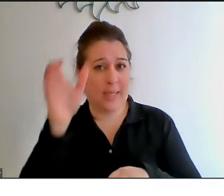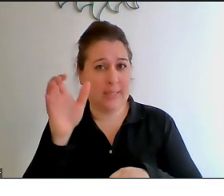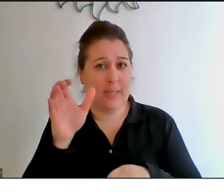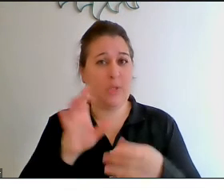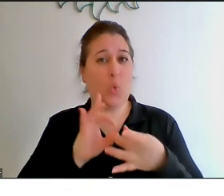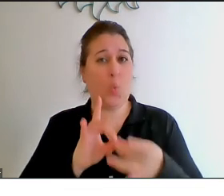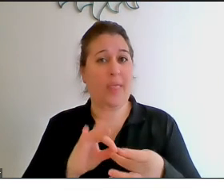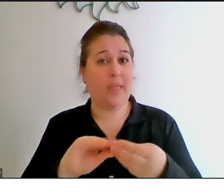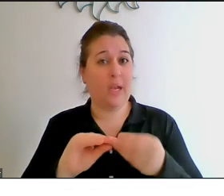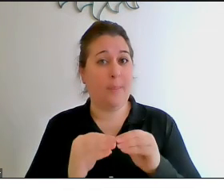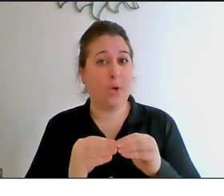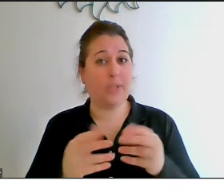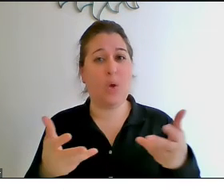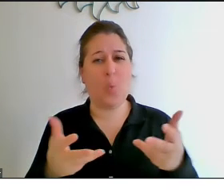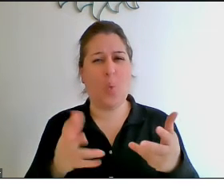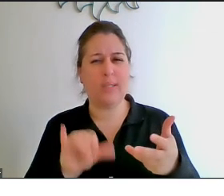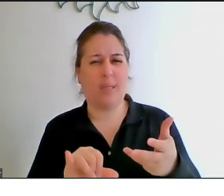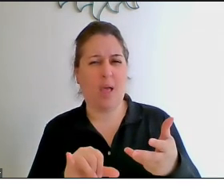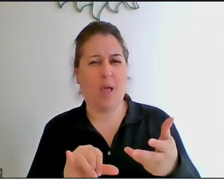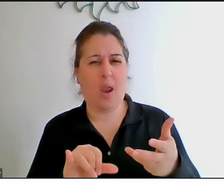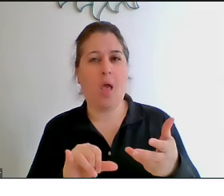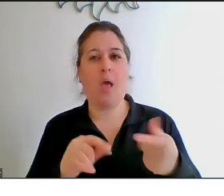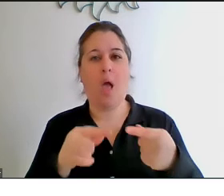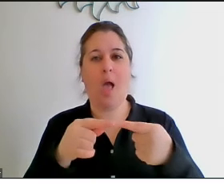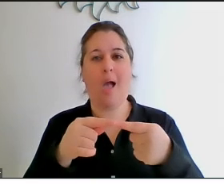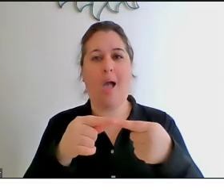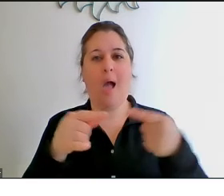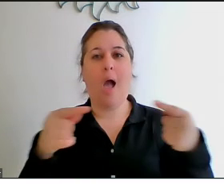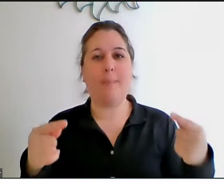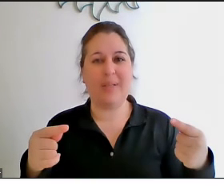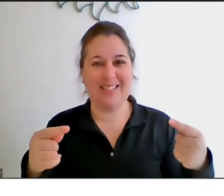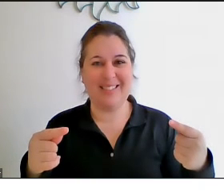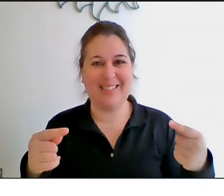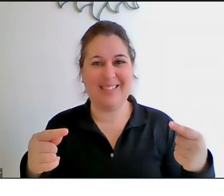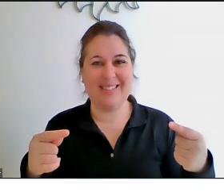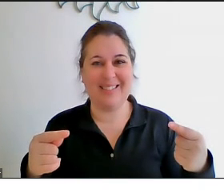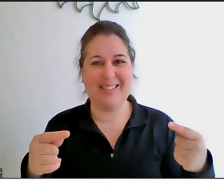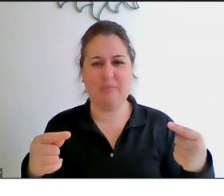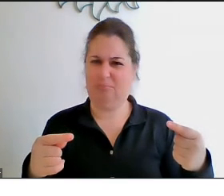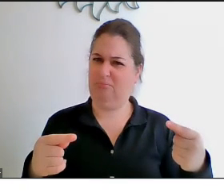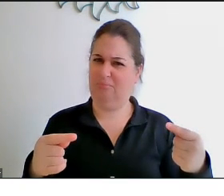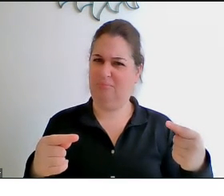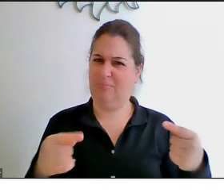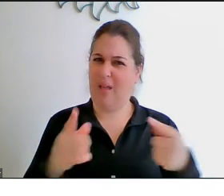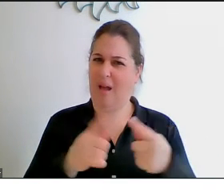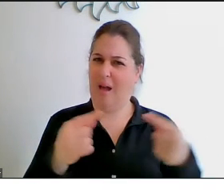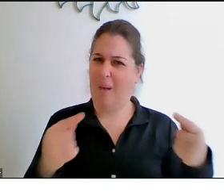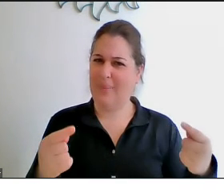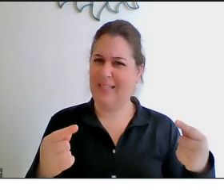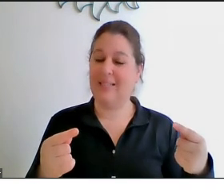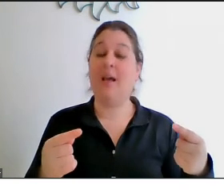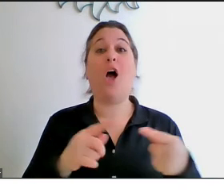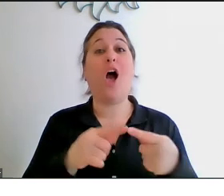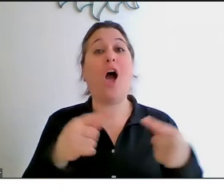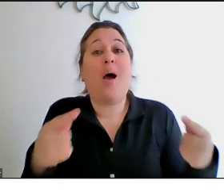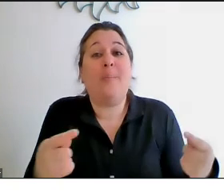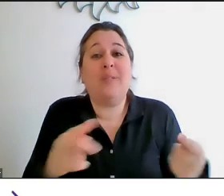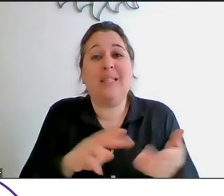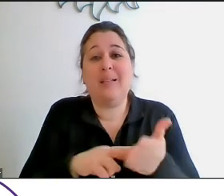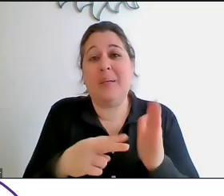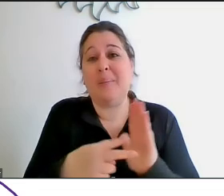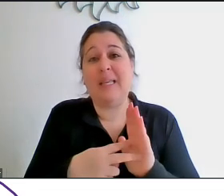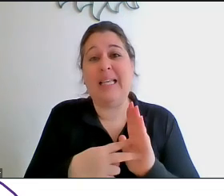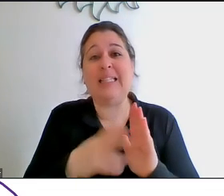and that is opposites. So what's true about opposites? Opposites cancel each other